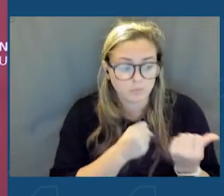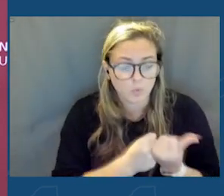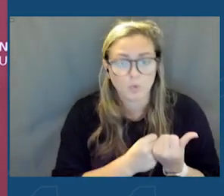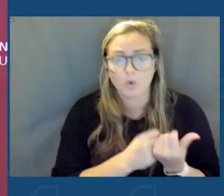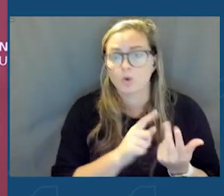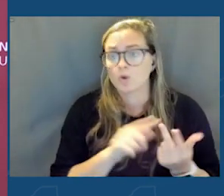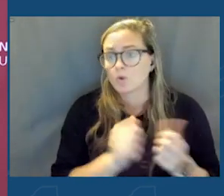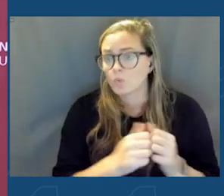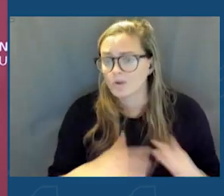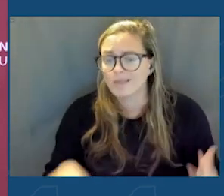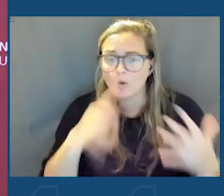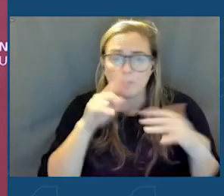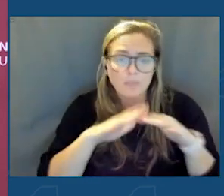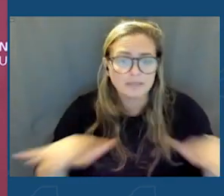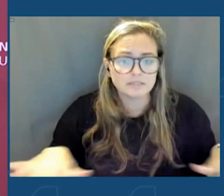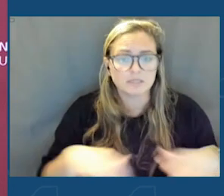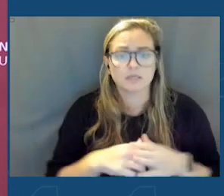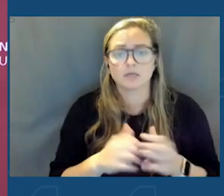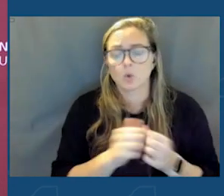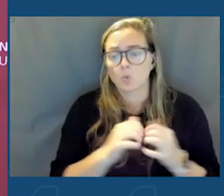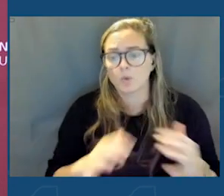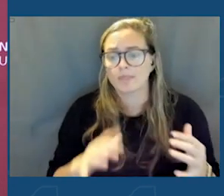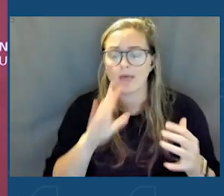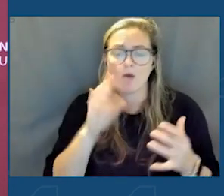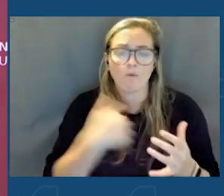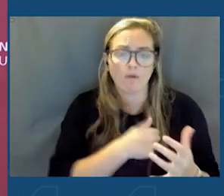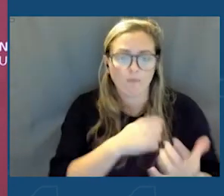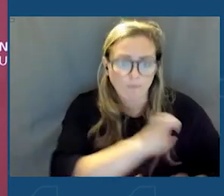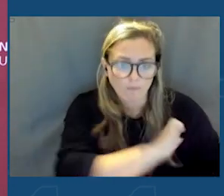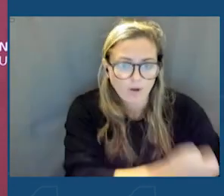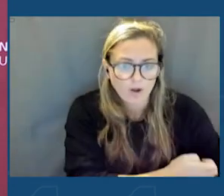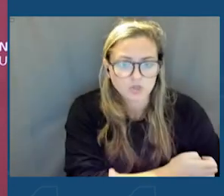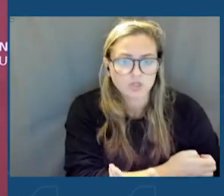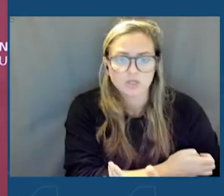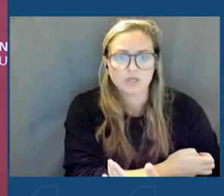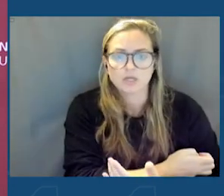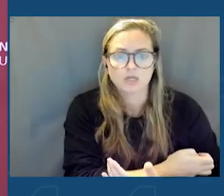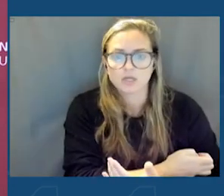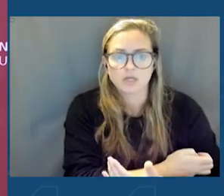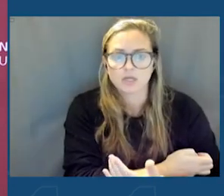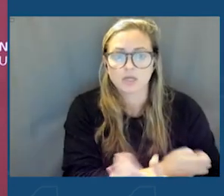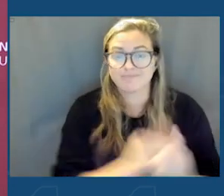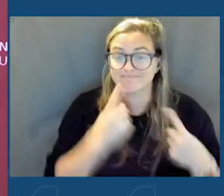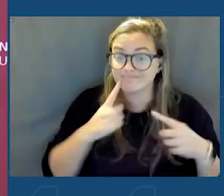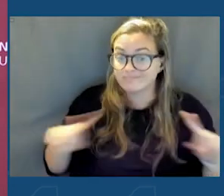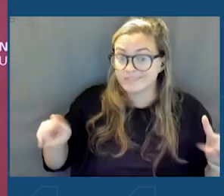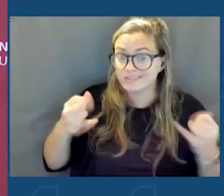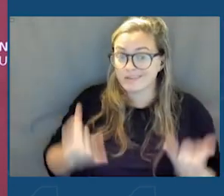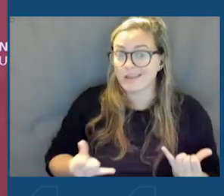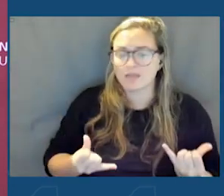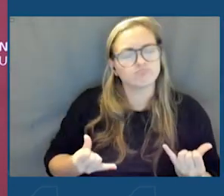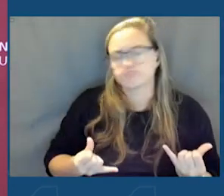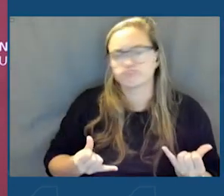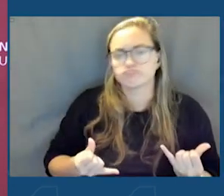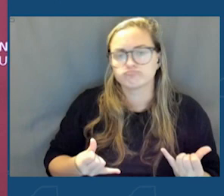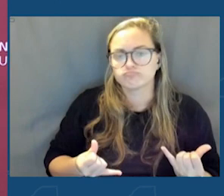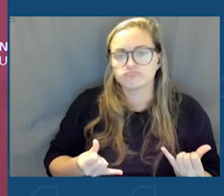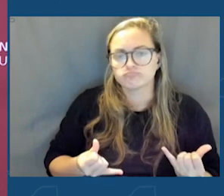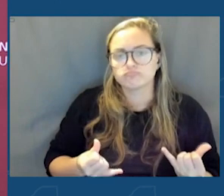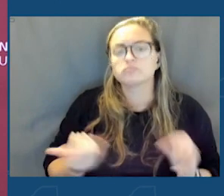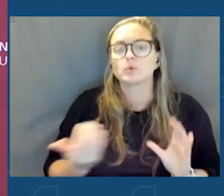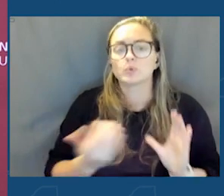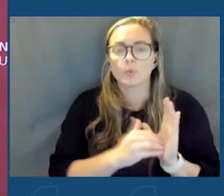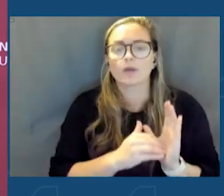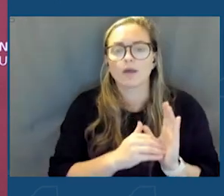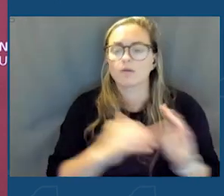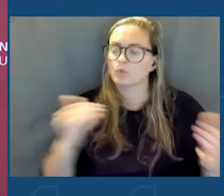board's blessings, without the board's energy, we would not be at this very important juncture today. So once again, ladies and gentlemen,